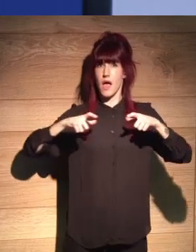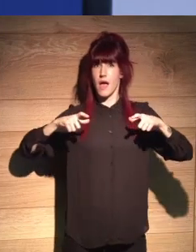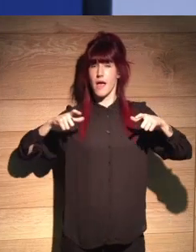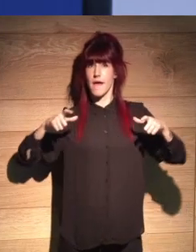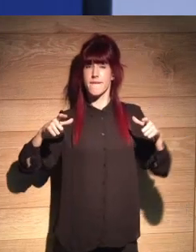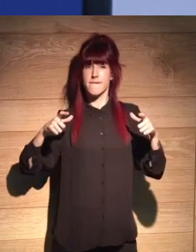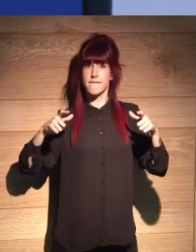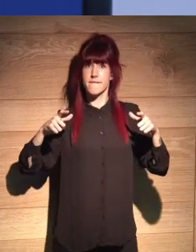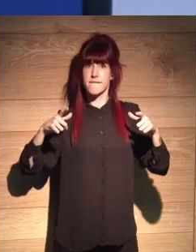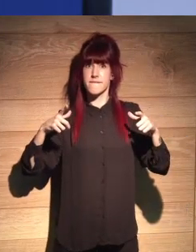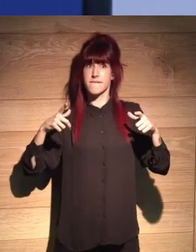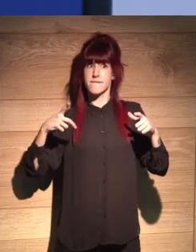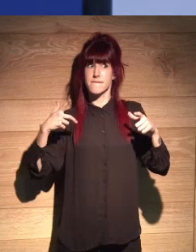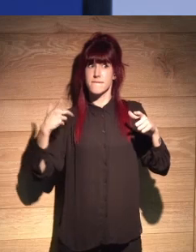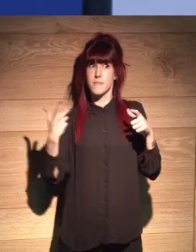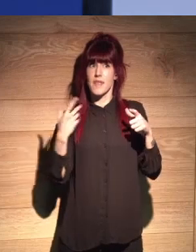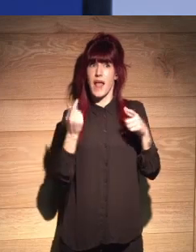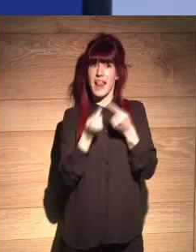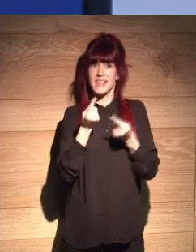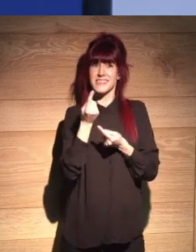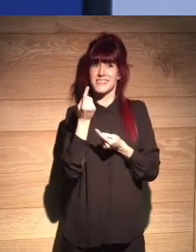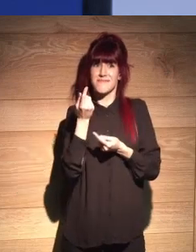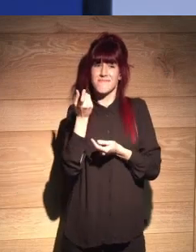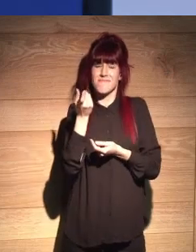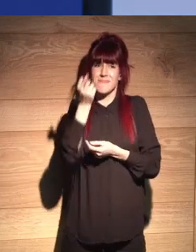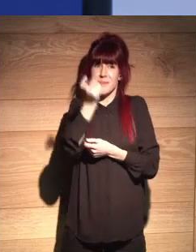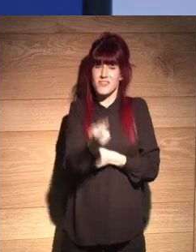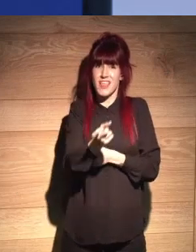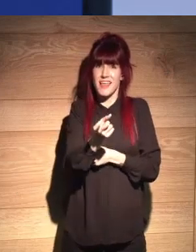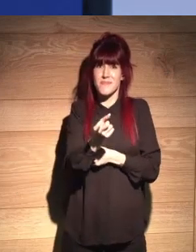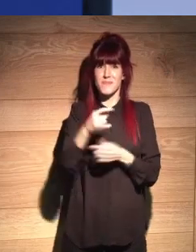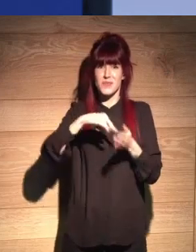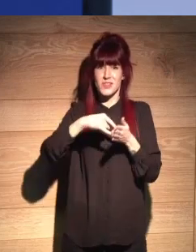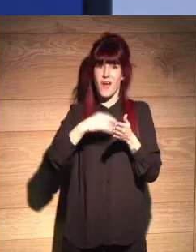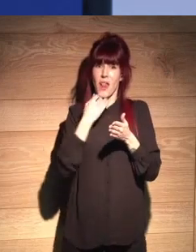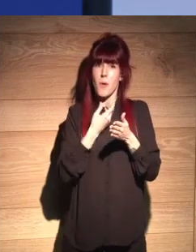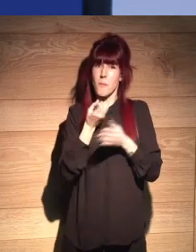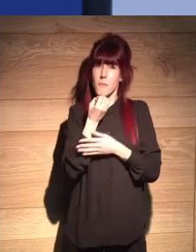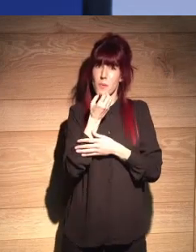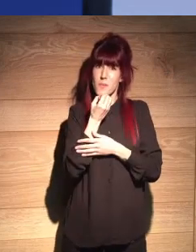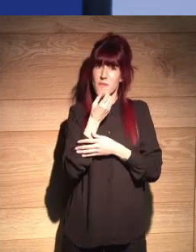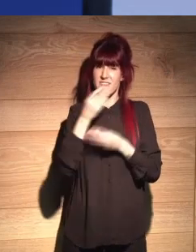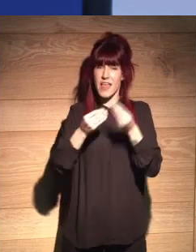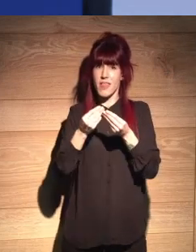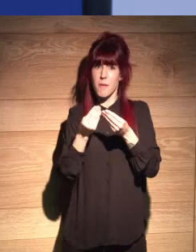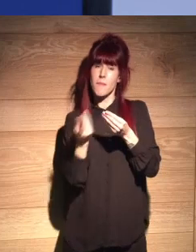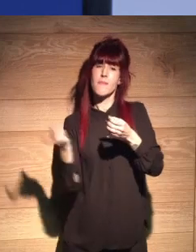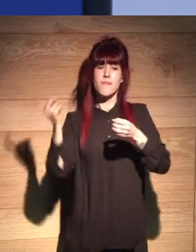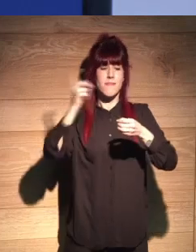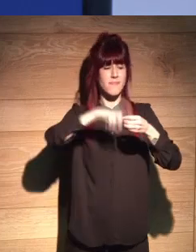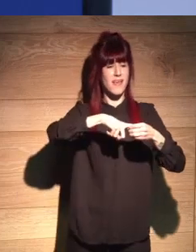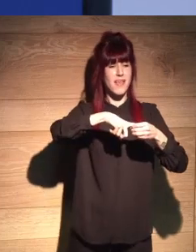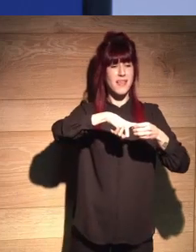really good thing in our project, we bring this into the program management, and we